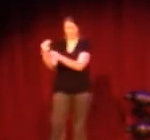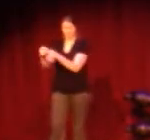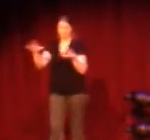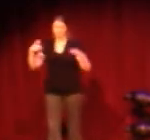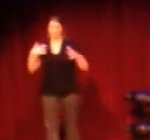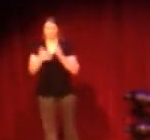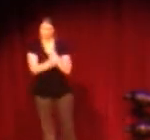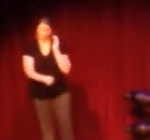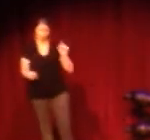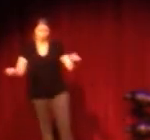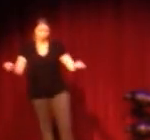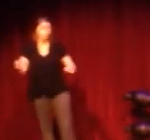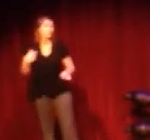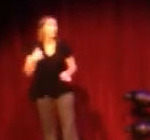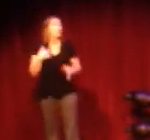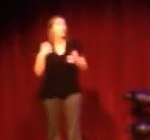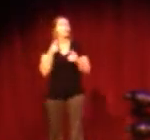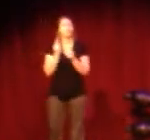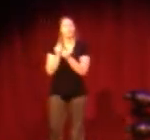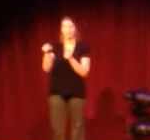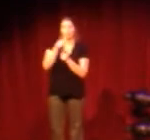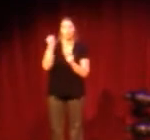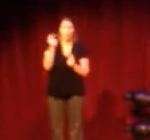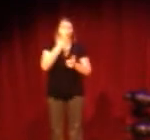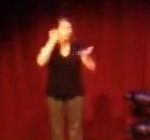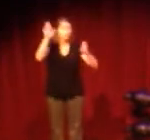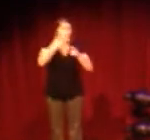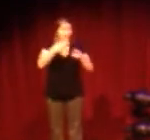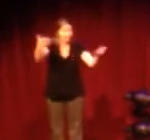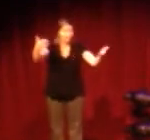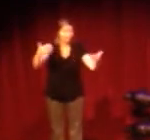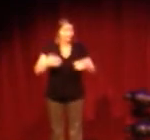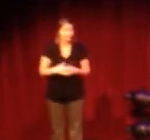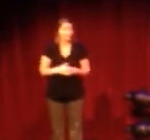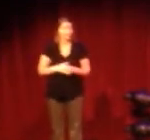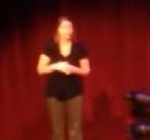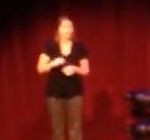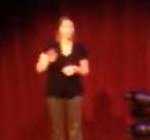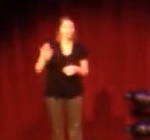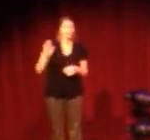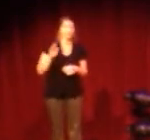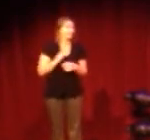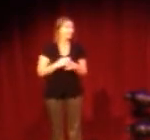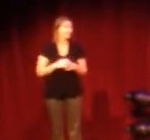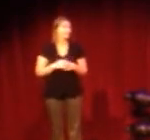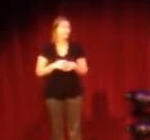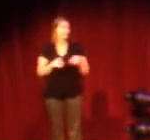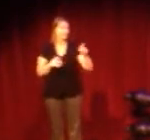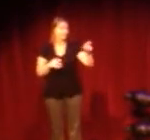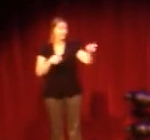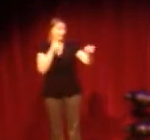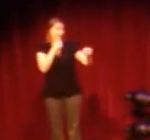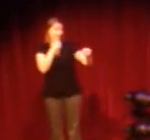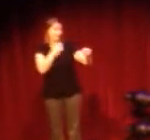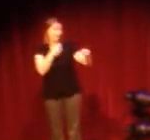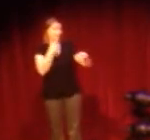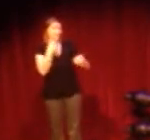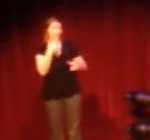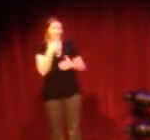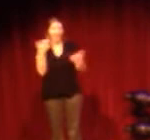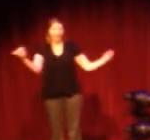to meet me. We'd love to meet you. So on the count of three, y'all scream your name. One, two, three. Dan, this girl, she just